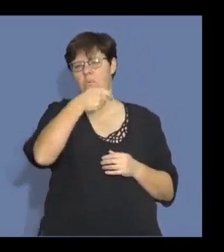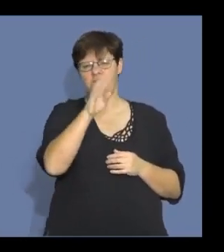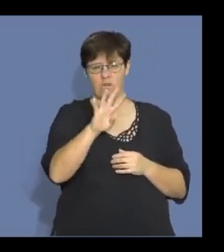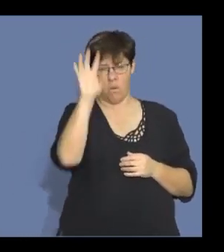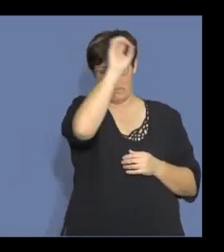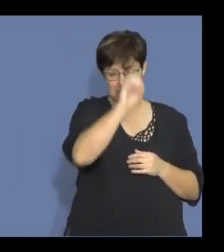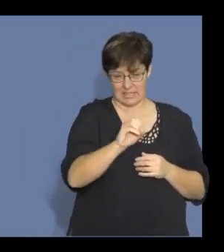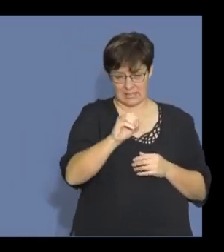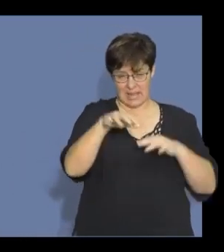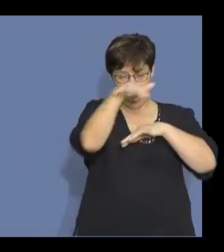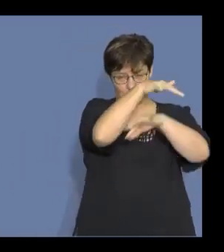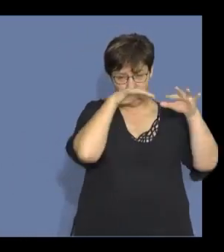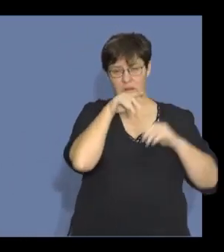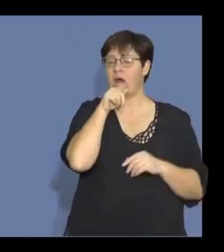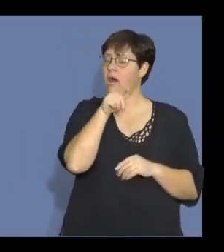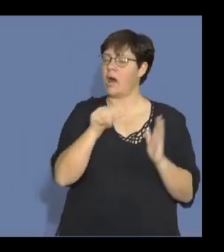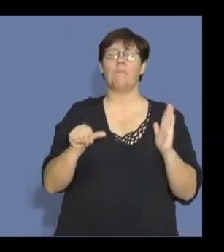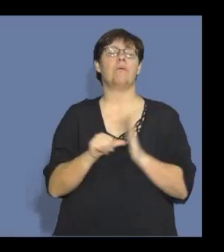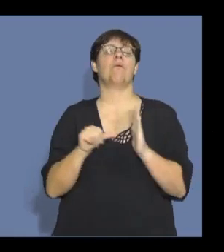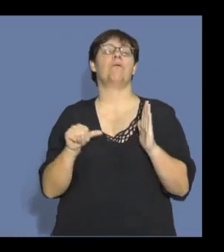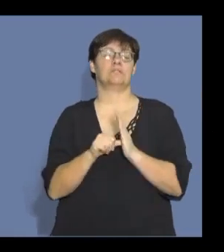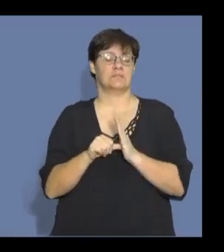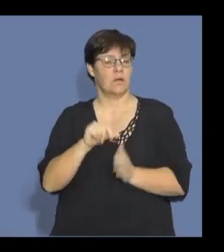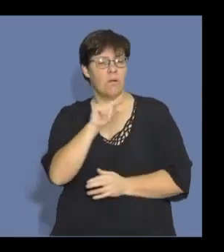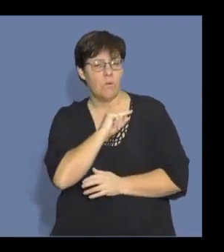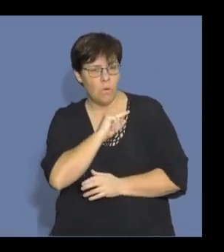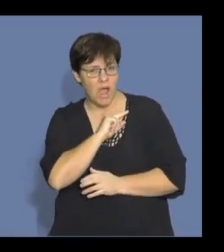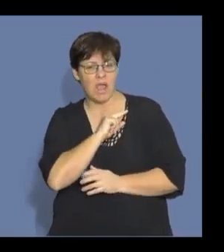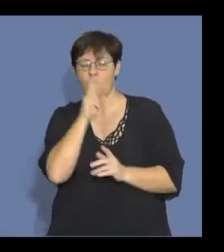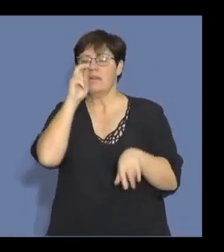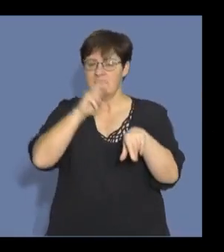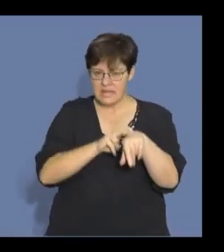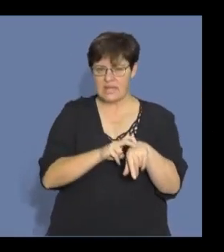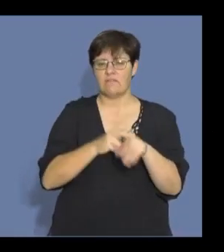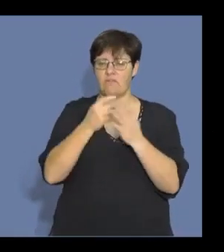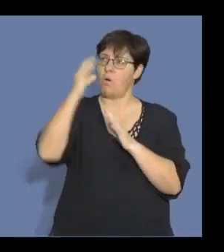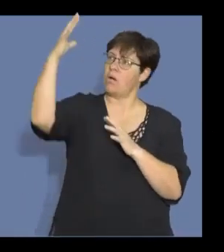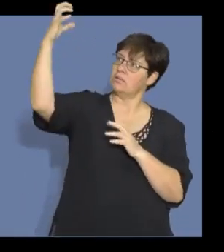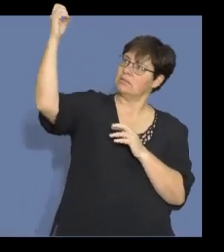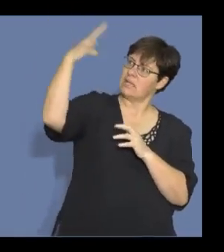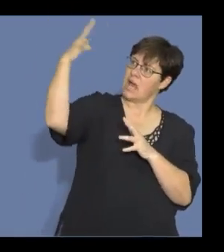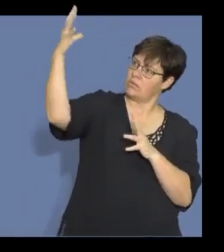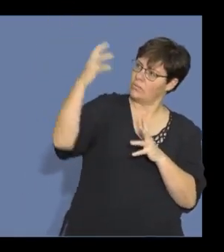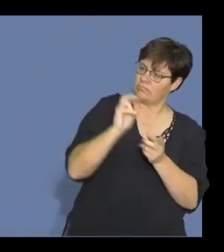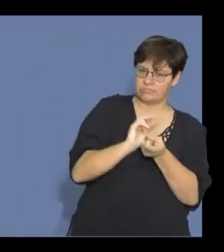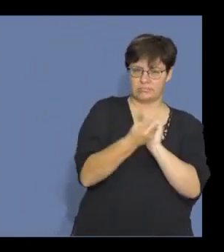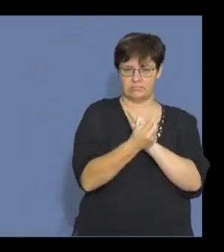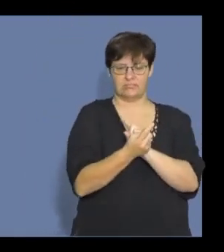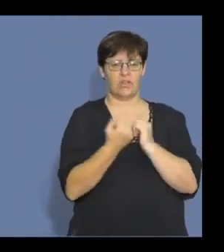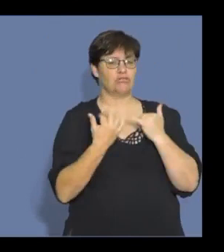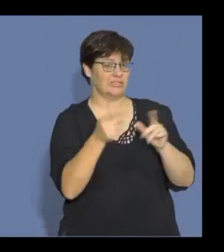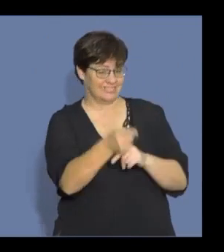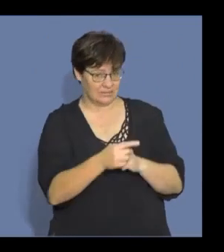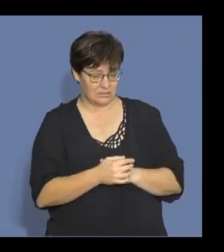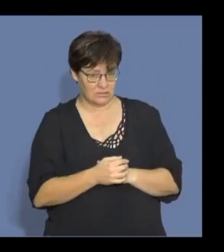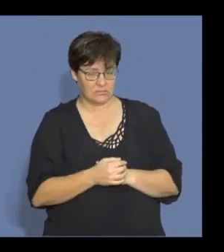0.4% of the atmosphere, it is an important gas needed for photosynthesis. On the other hand, nitrogen